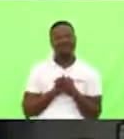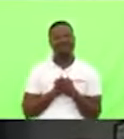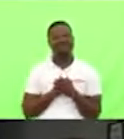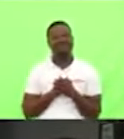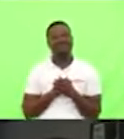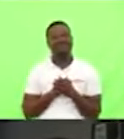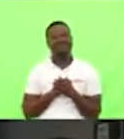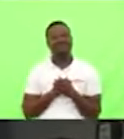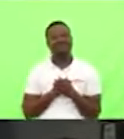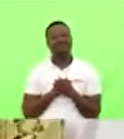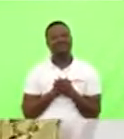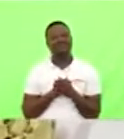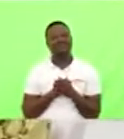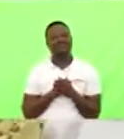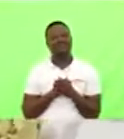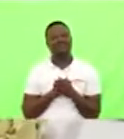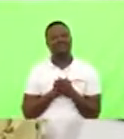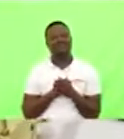No.